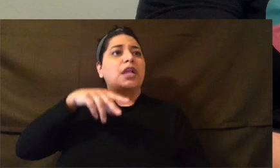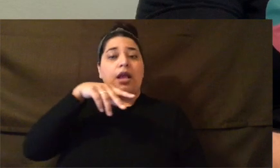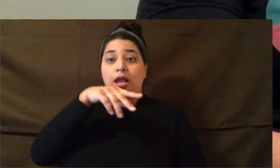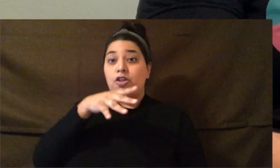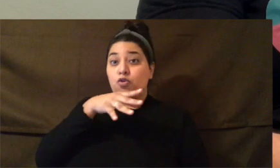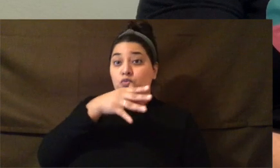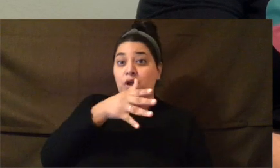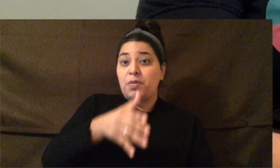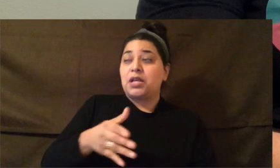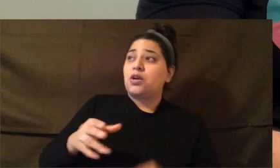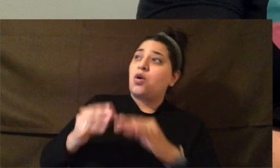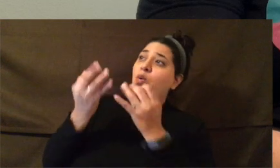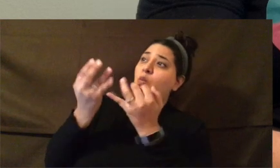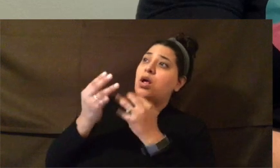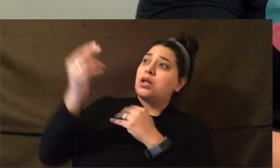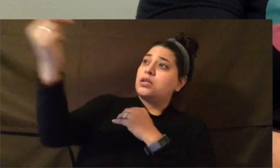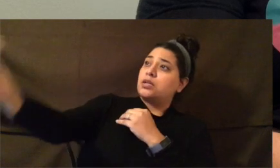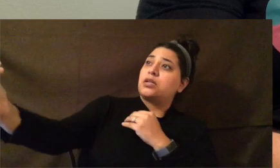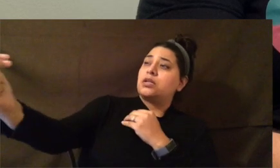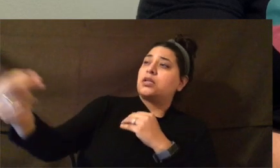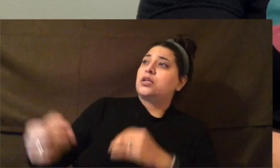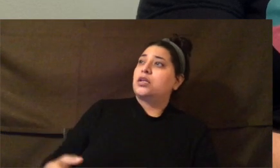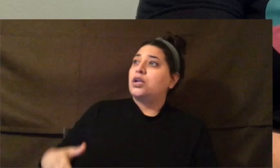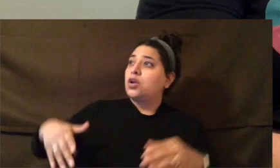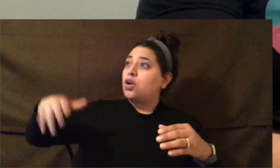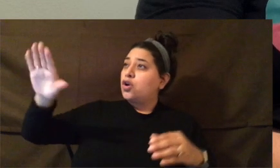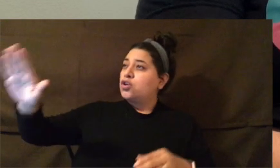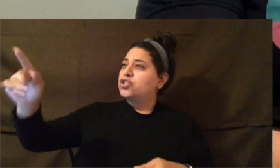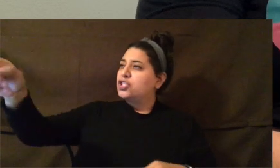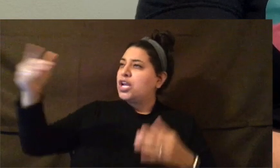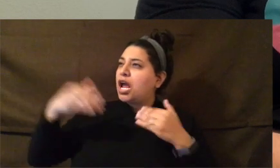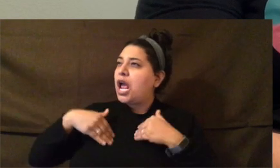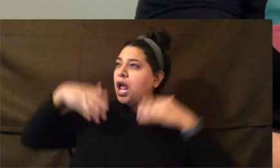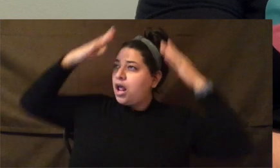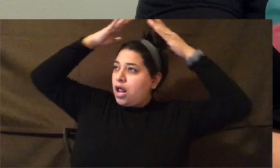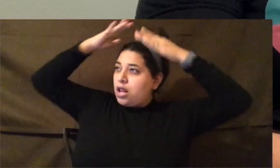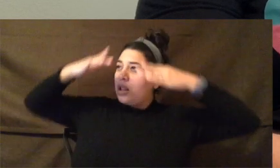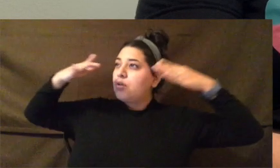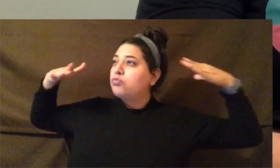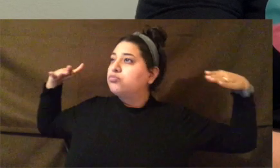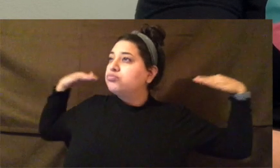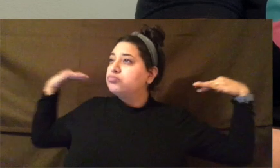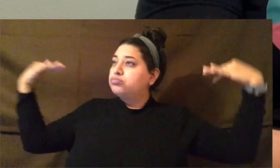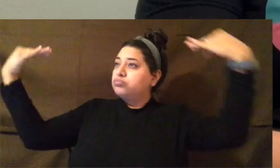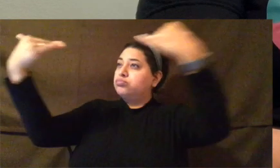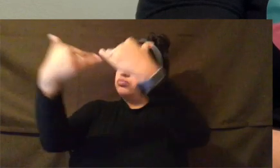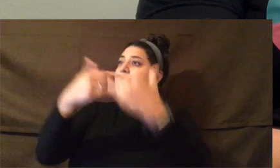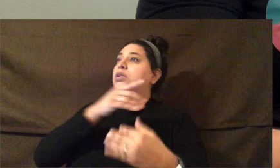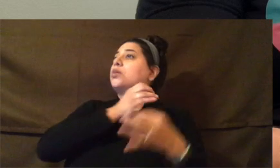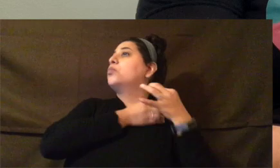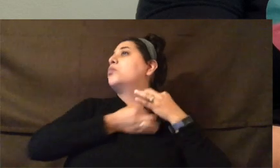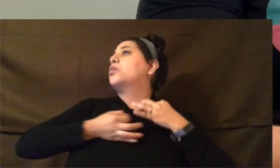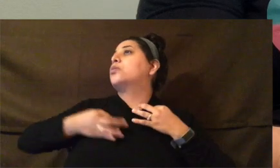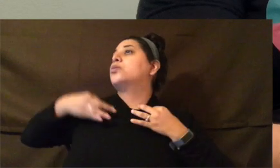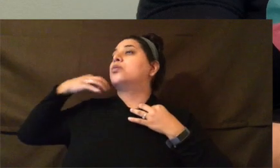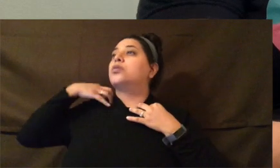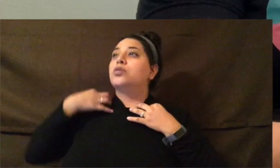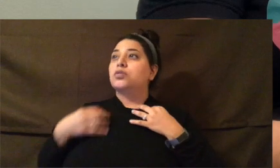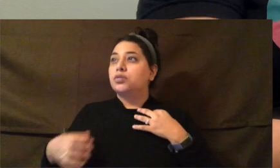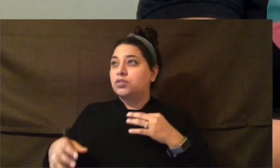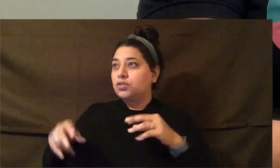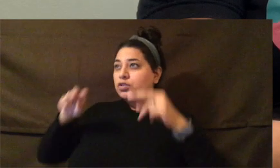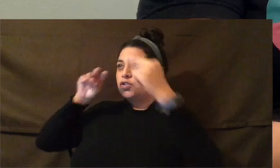Pellegrina was at the dock. On her head, she wore a floppy hat strung around with flowers. She stared straight at